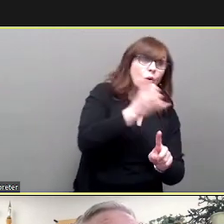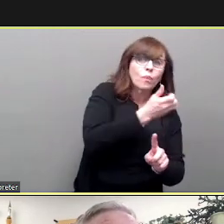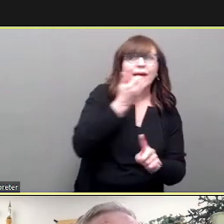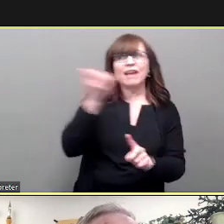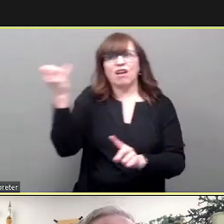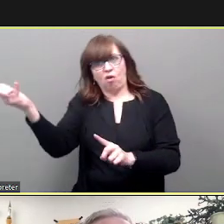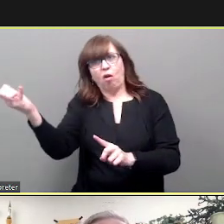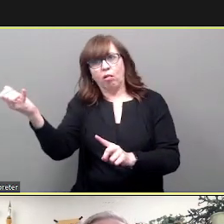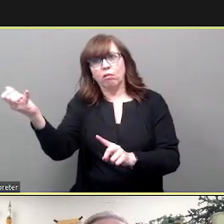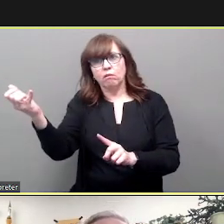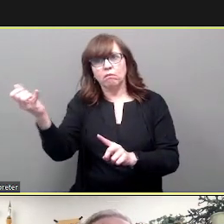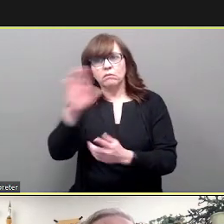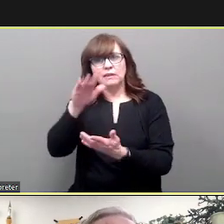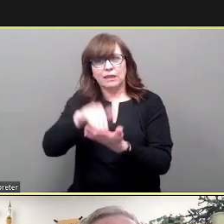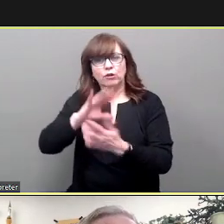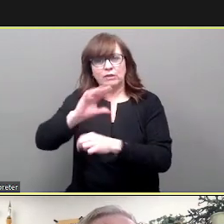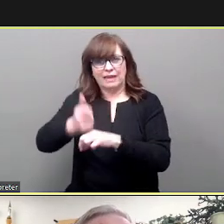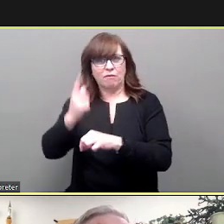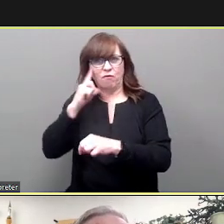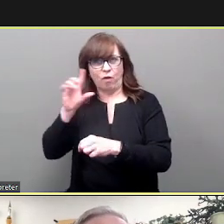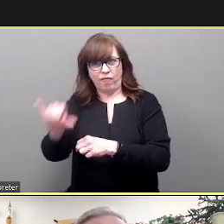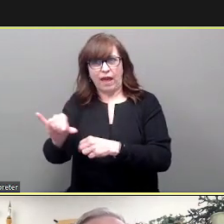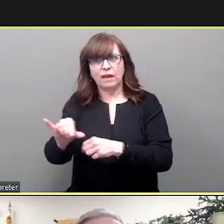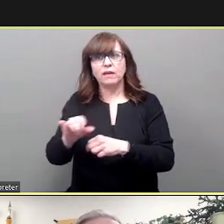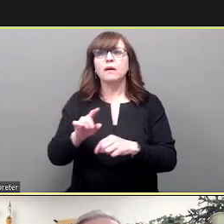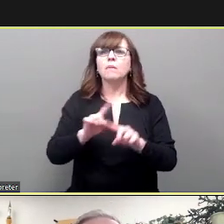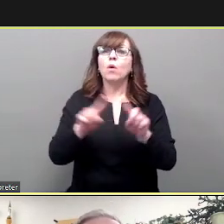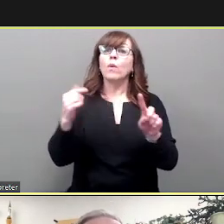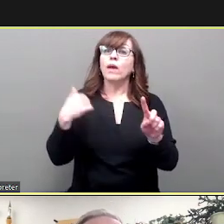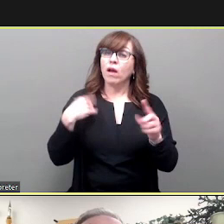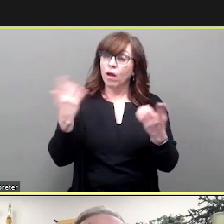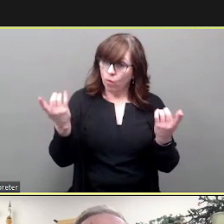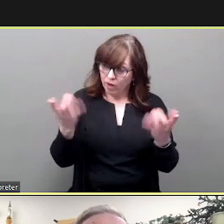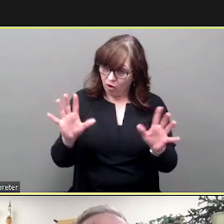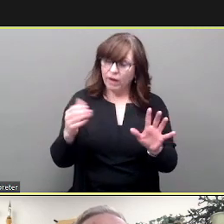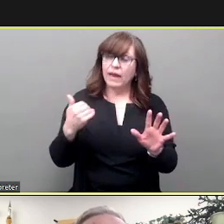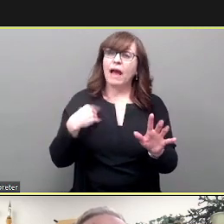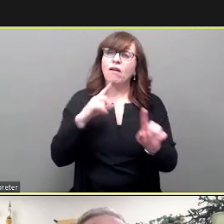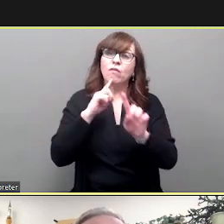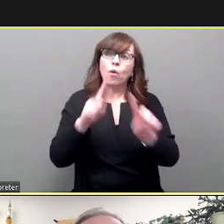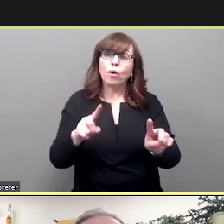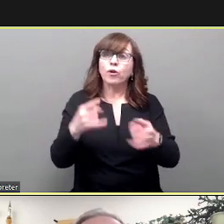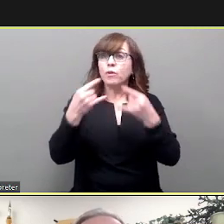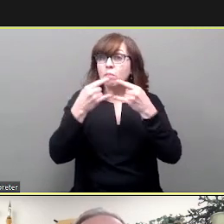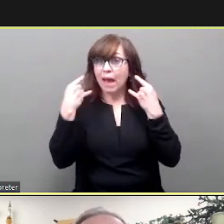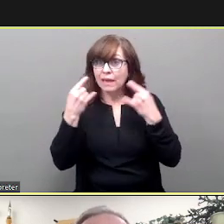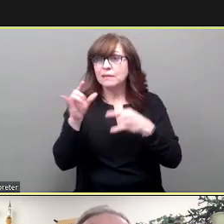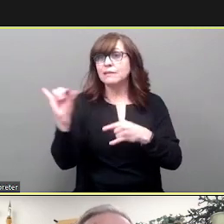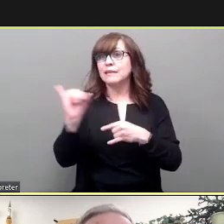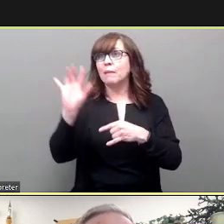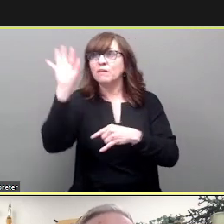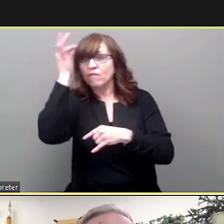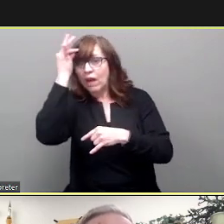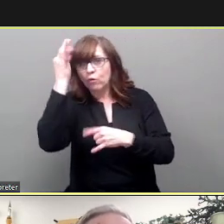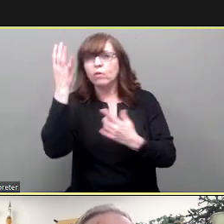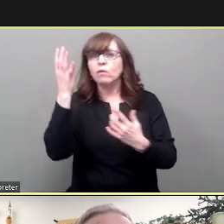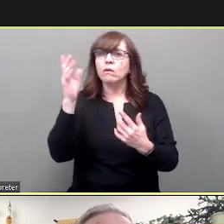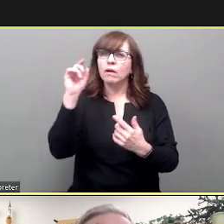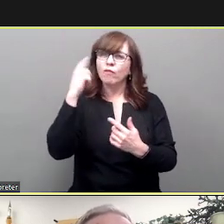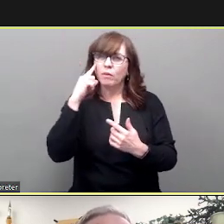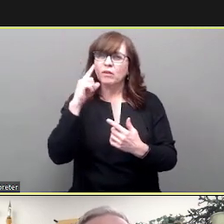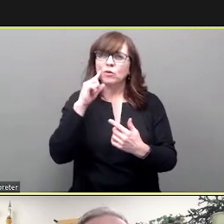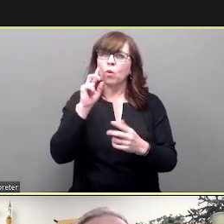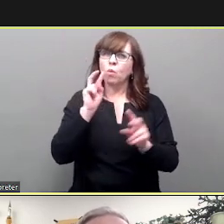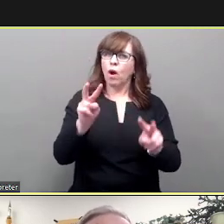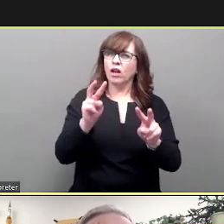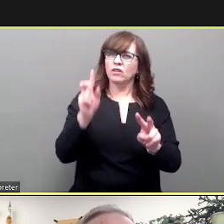to do that. We have masks on order as well, and so do the feds. And so watch for those as well.